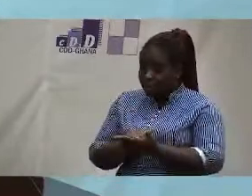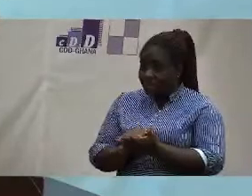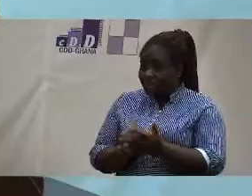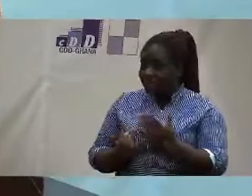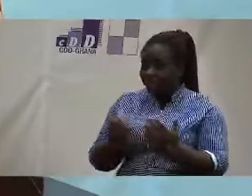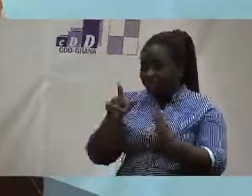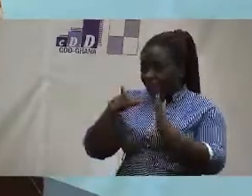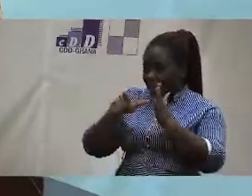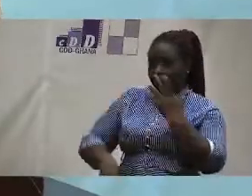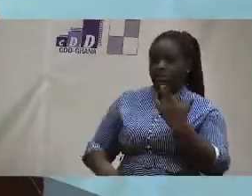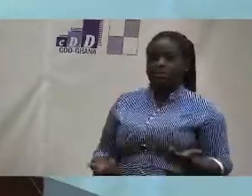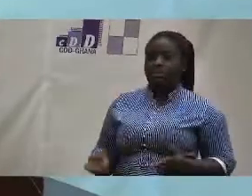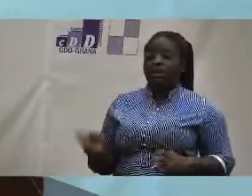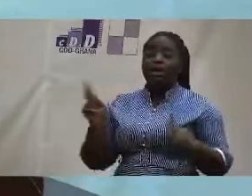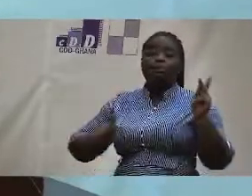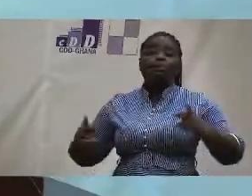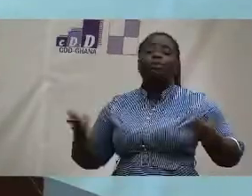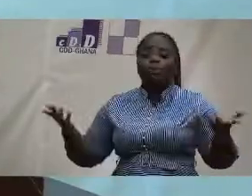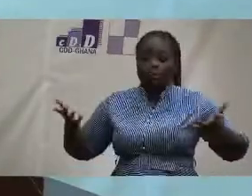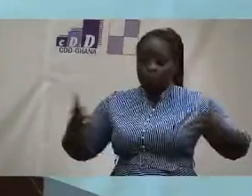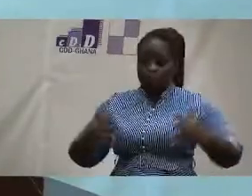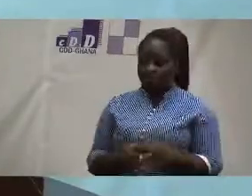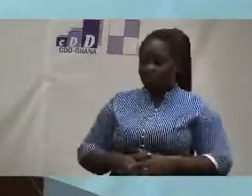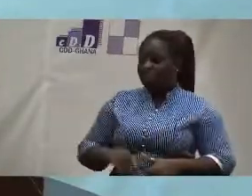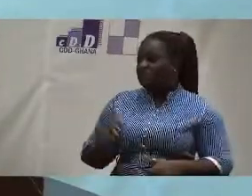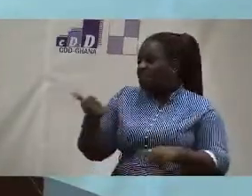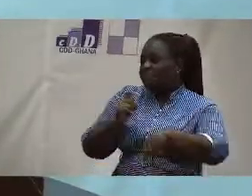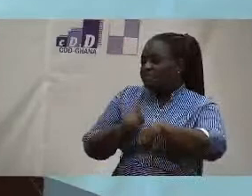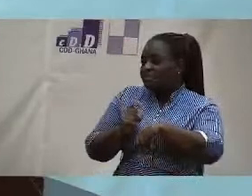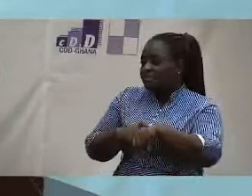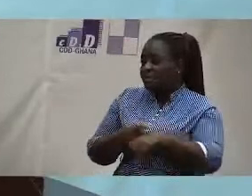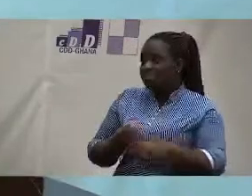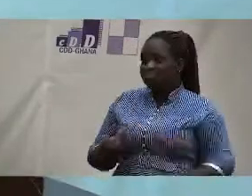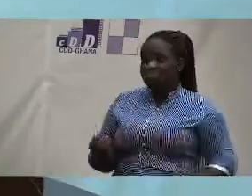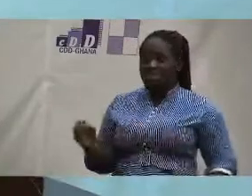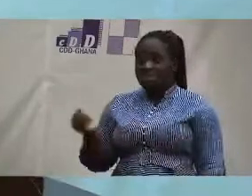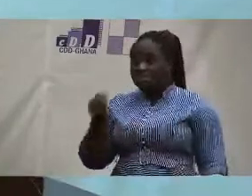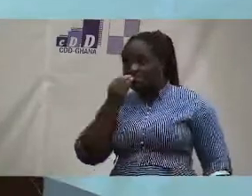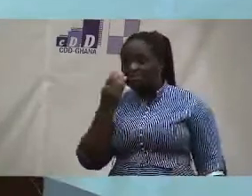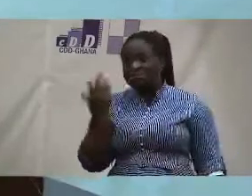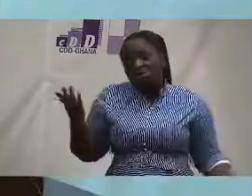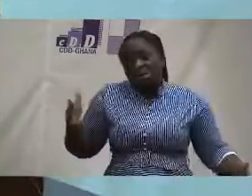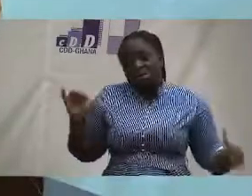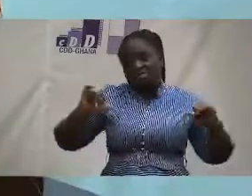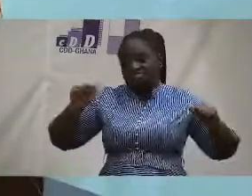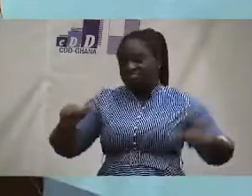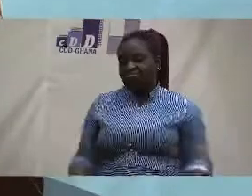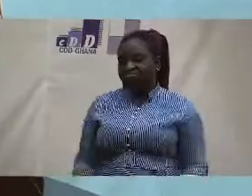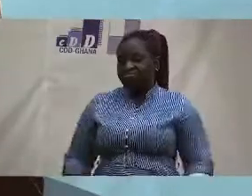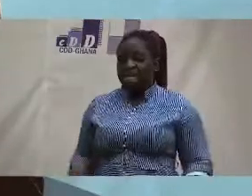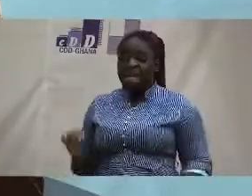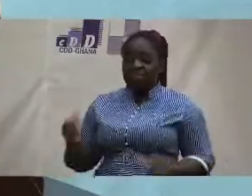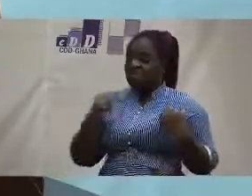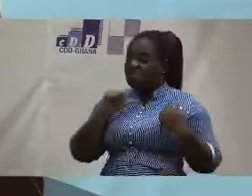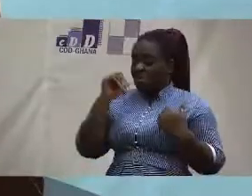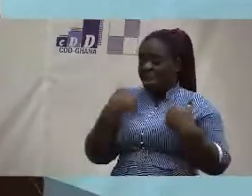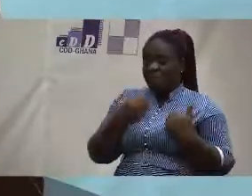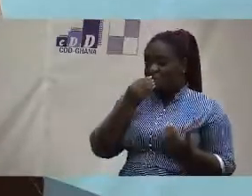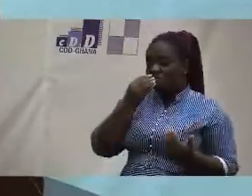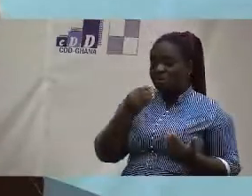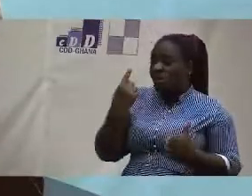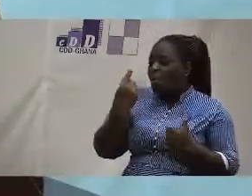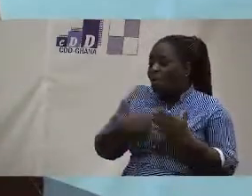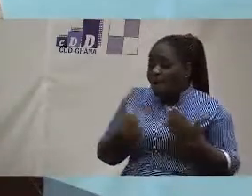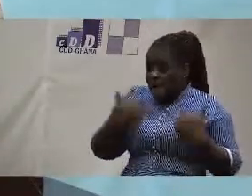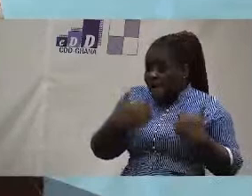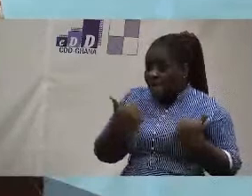least citizens do want. Each time we are on the field, they are saying, yes, if I don't have food, or can I